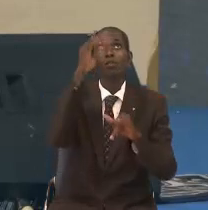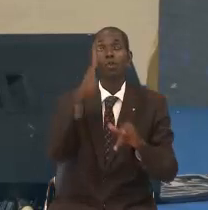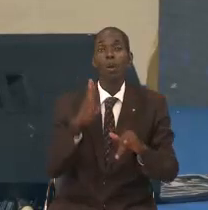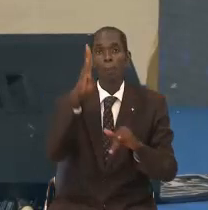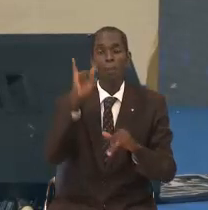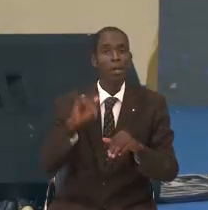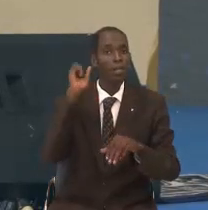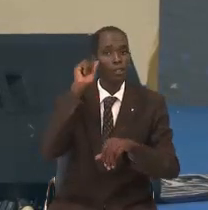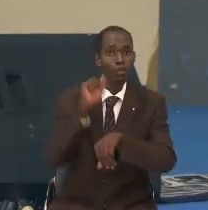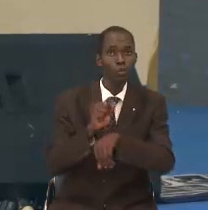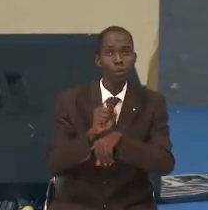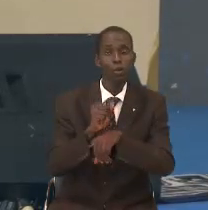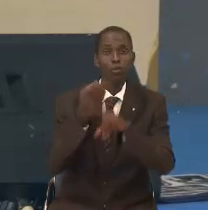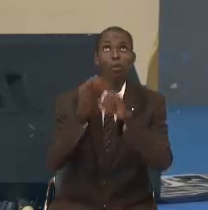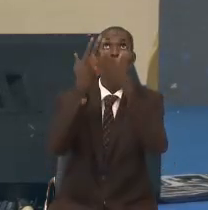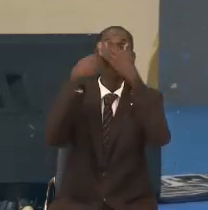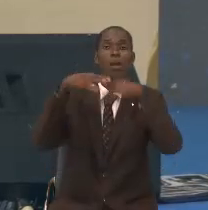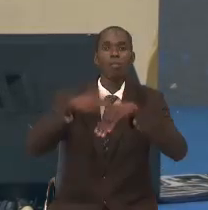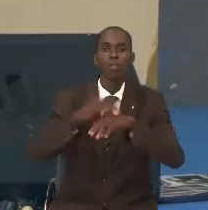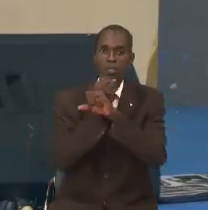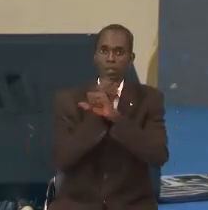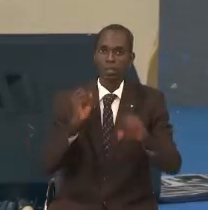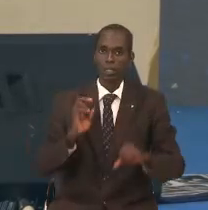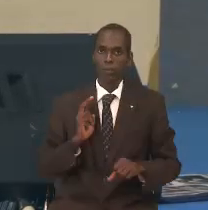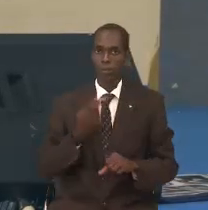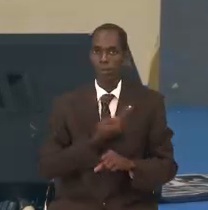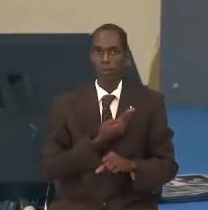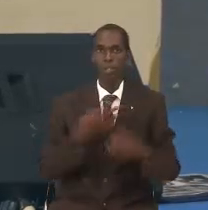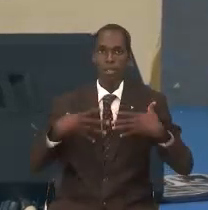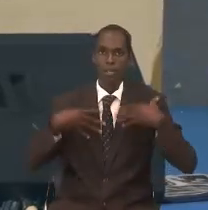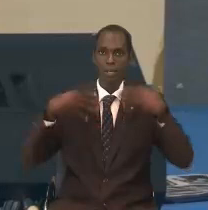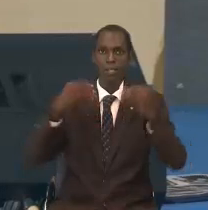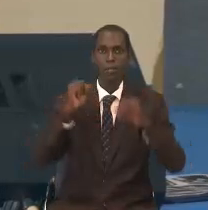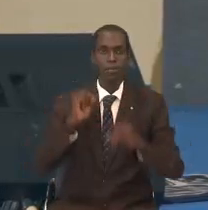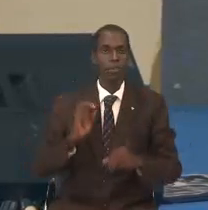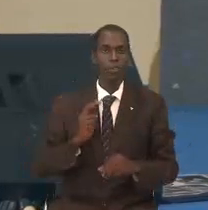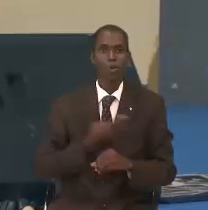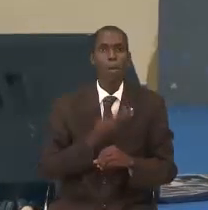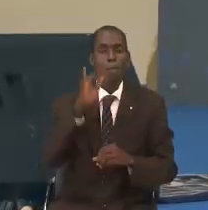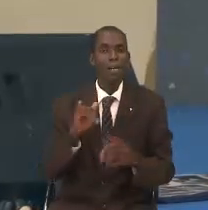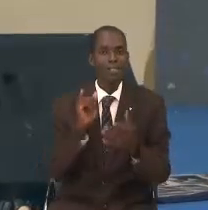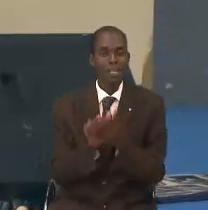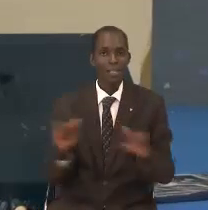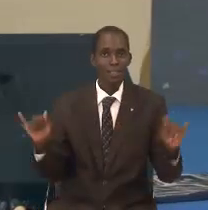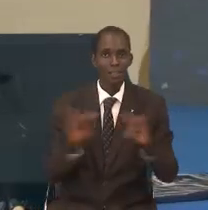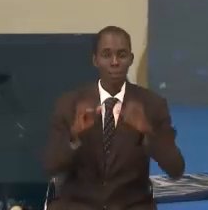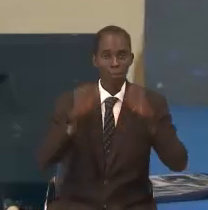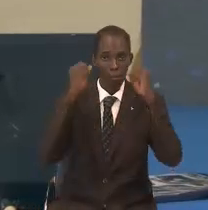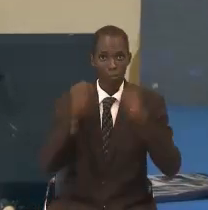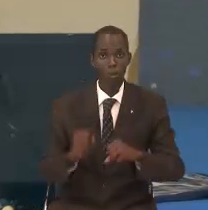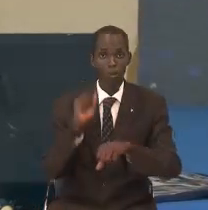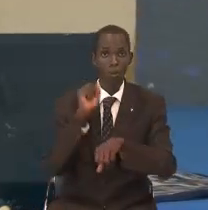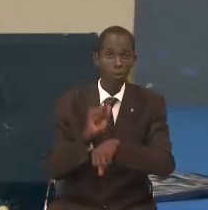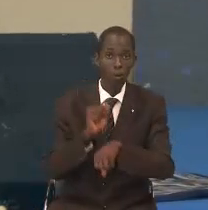of heaven, he saves us, he heals us. By that same operation of the